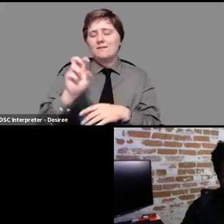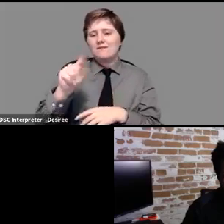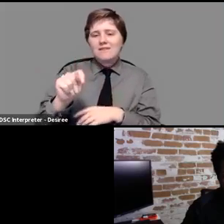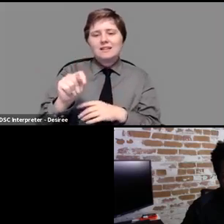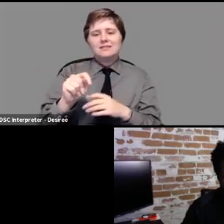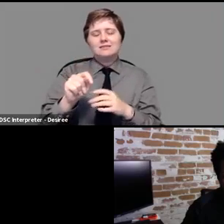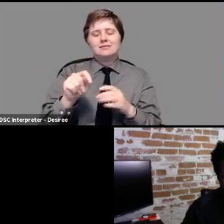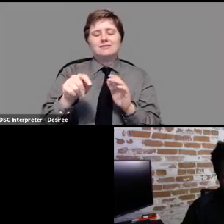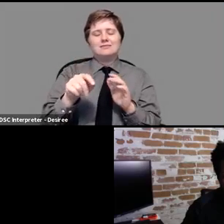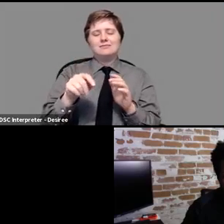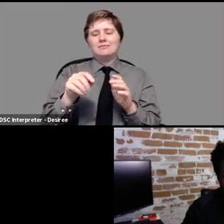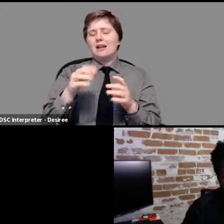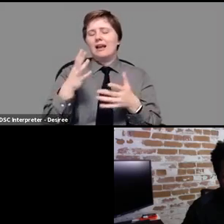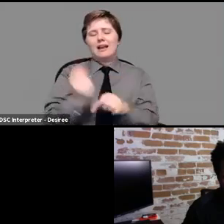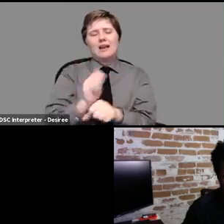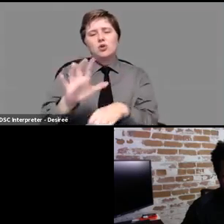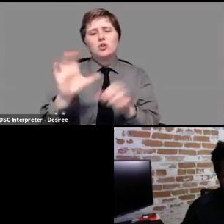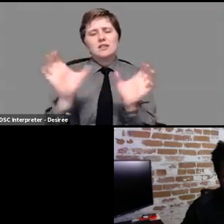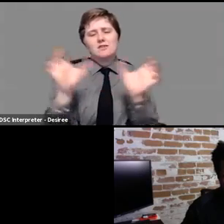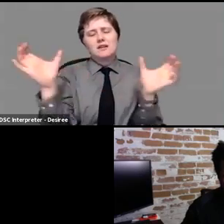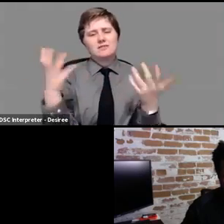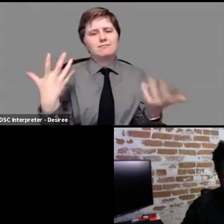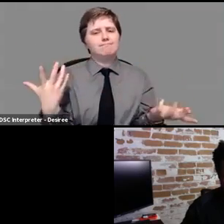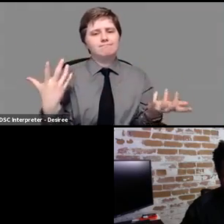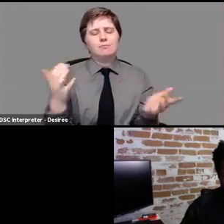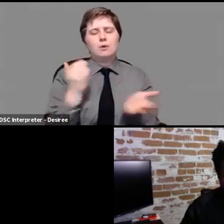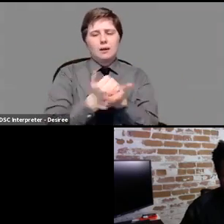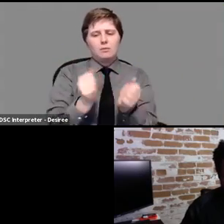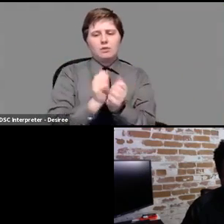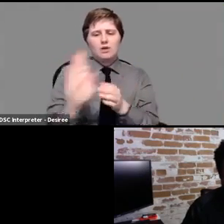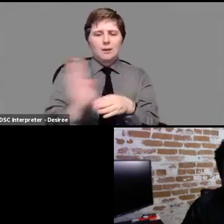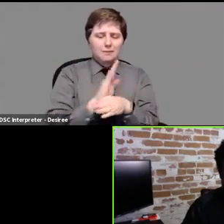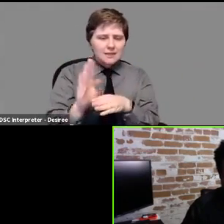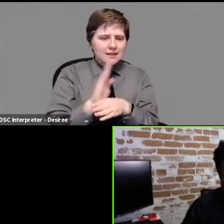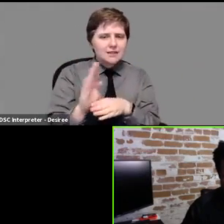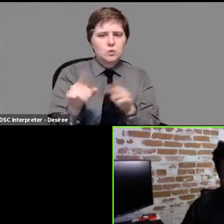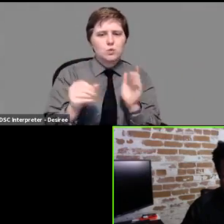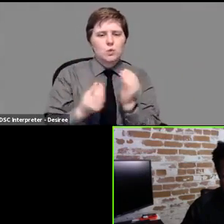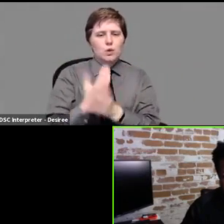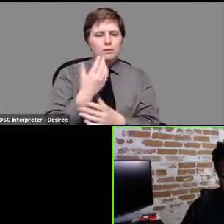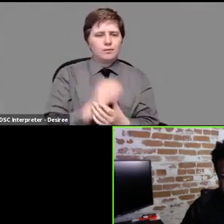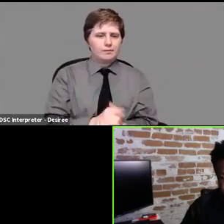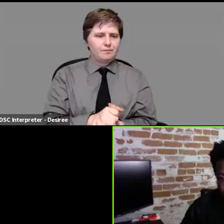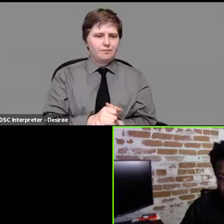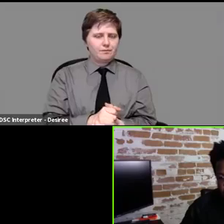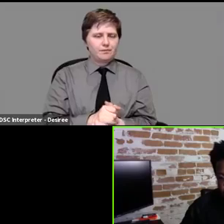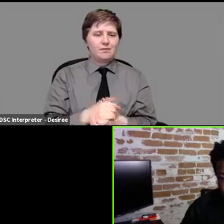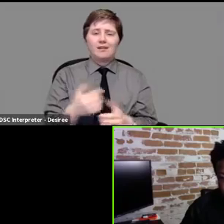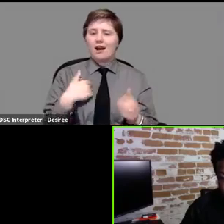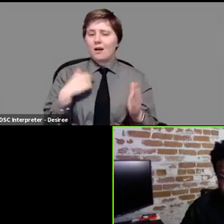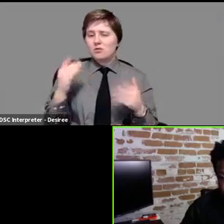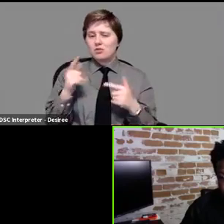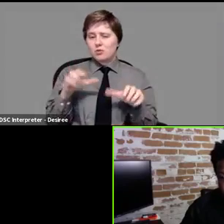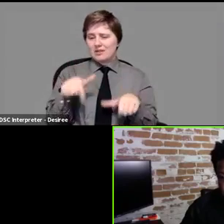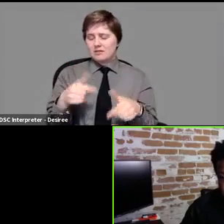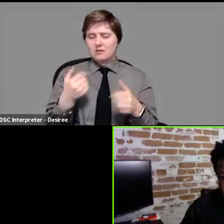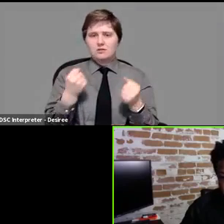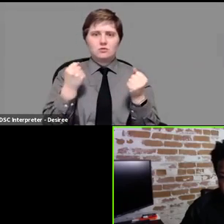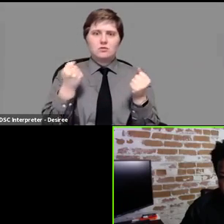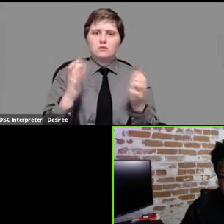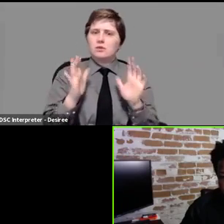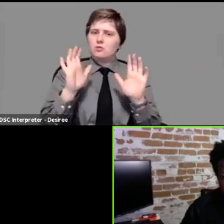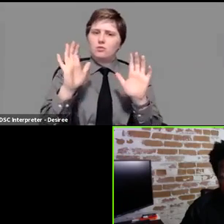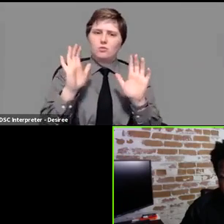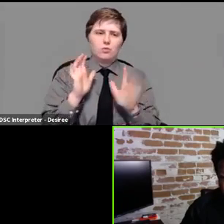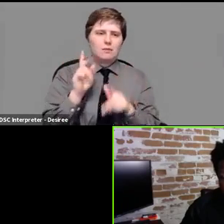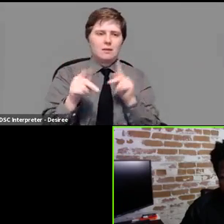those certifications, please, because they will help you in your business growth. Absolutely. And I'm going to get in trouble doing this, but there's so many great